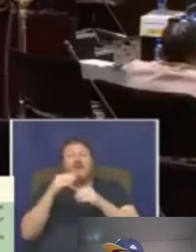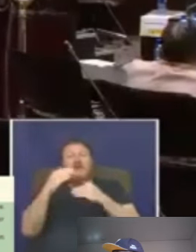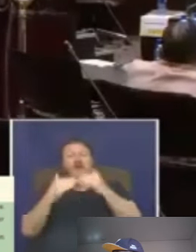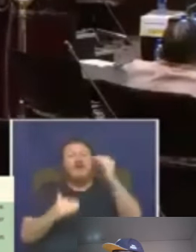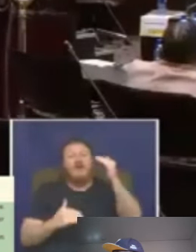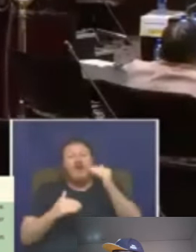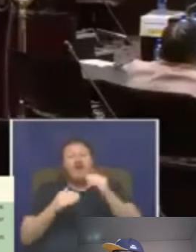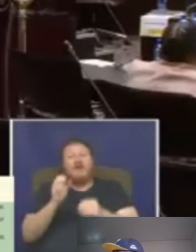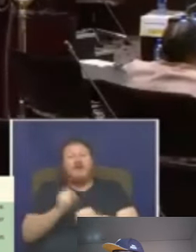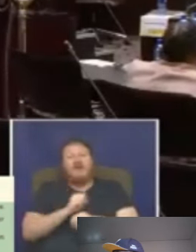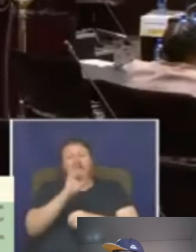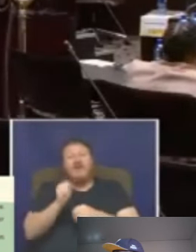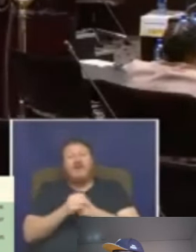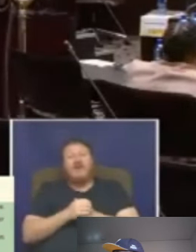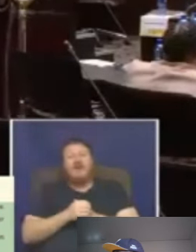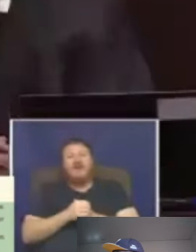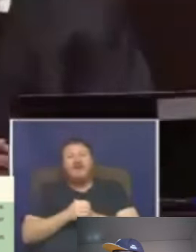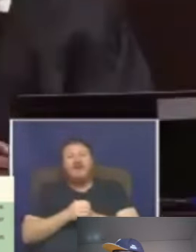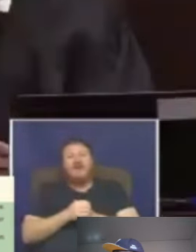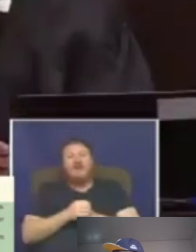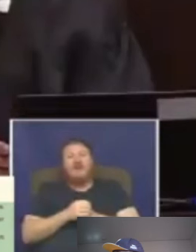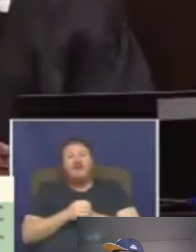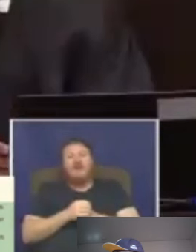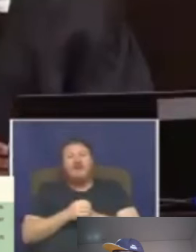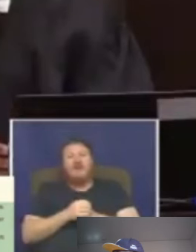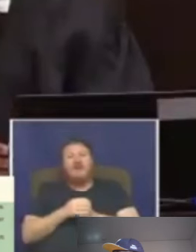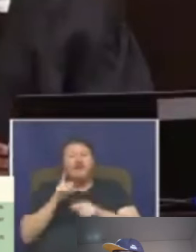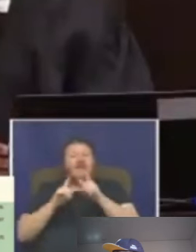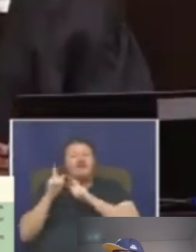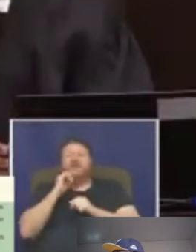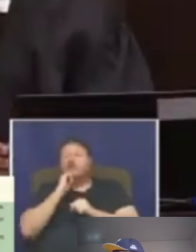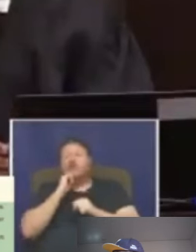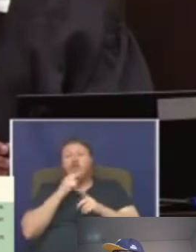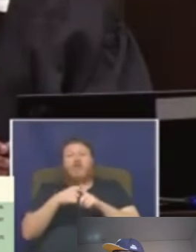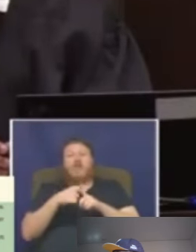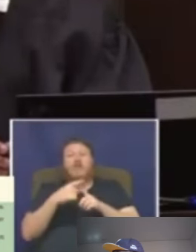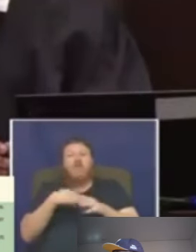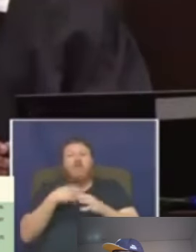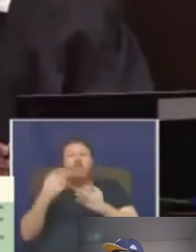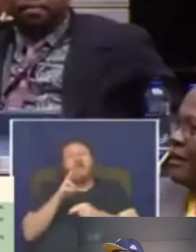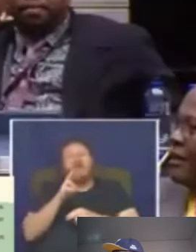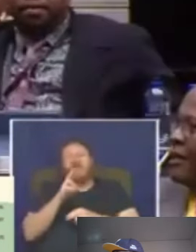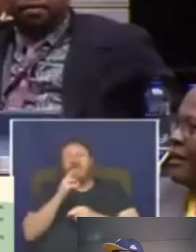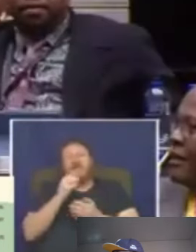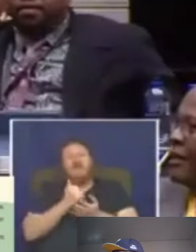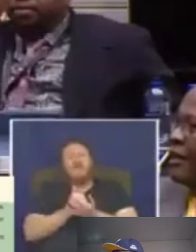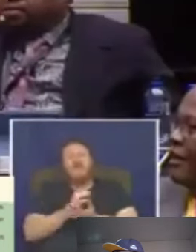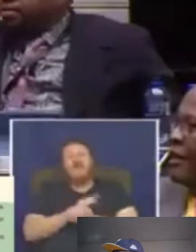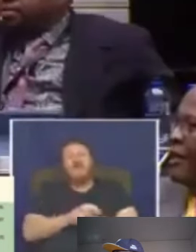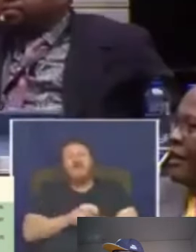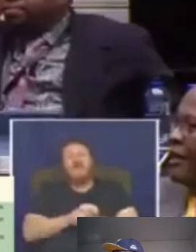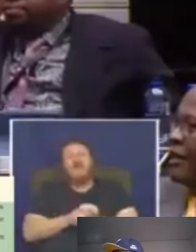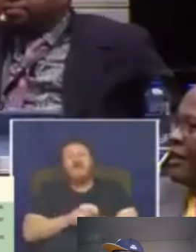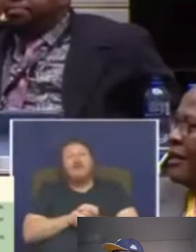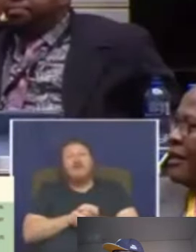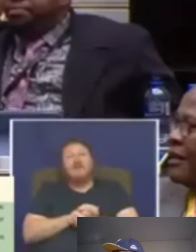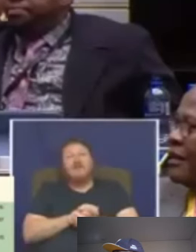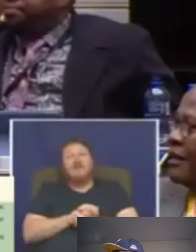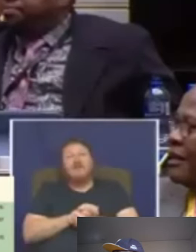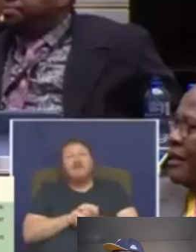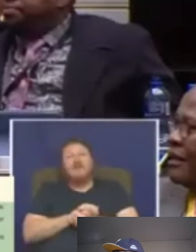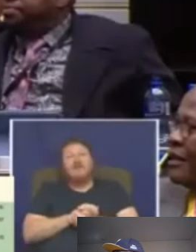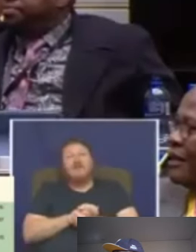Africa. That his legacy is not necessarily a positive one, but it's one that we inherited and we share. Of van Riebeck,